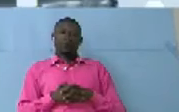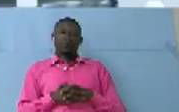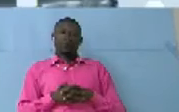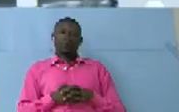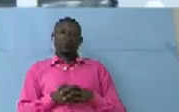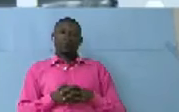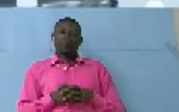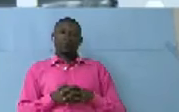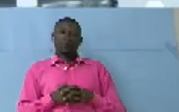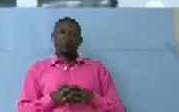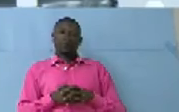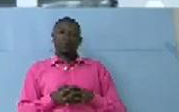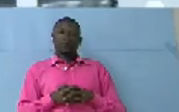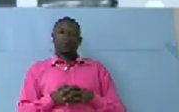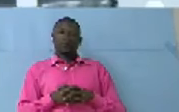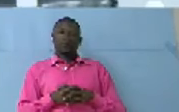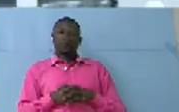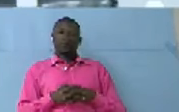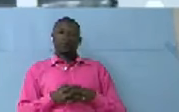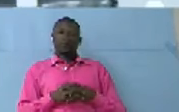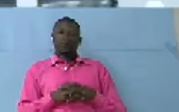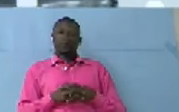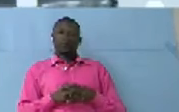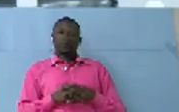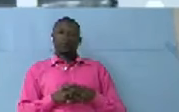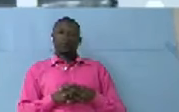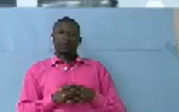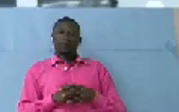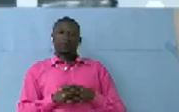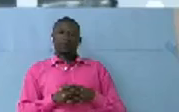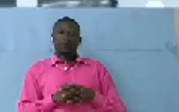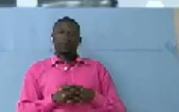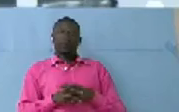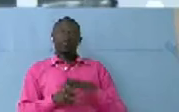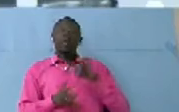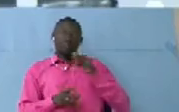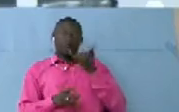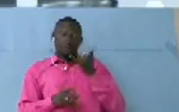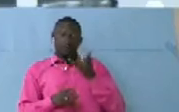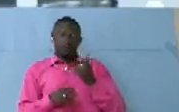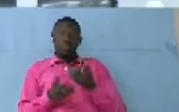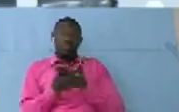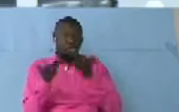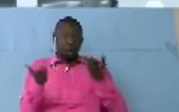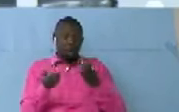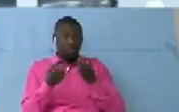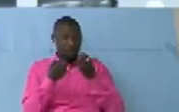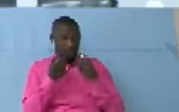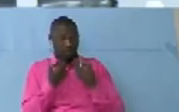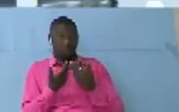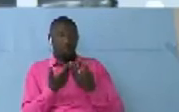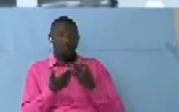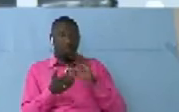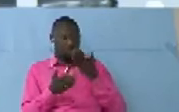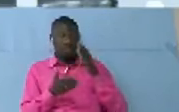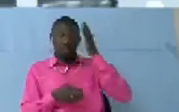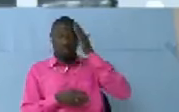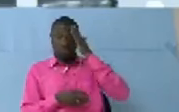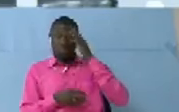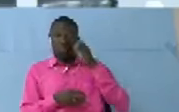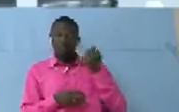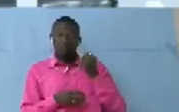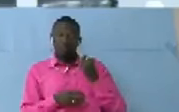not look at OJ. Ha, I'm not a friend. I don't know. Yes, you make it at OJ. If you should turn it in